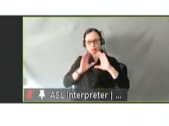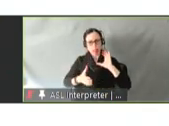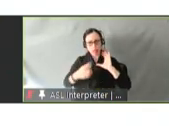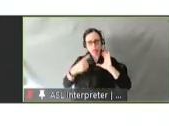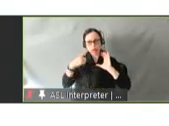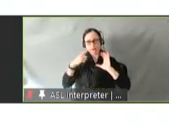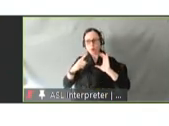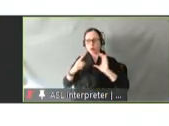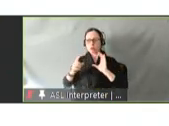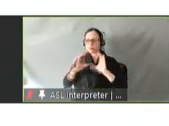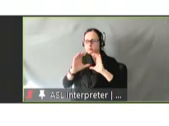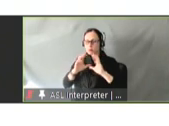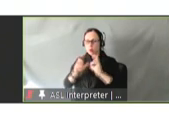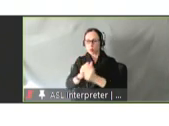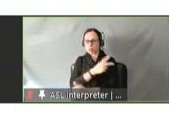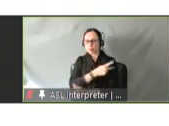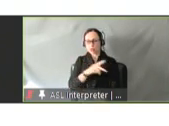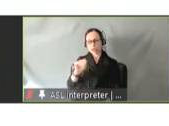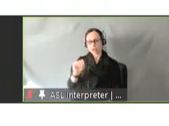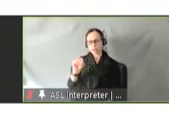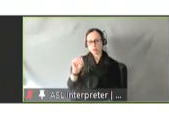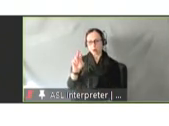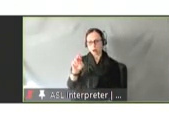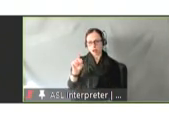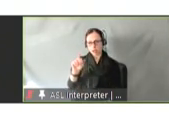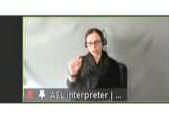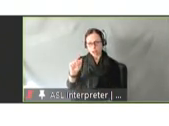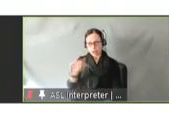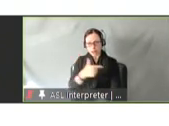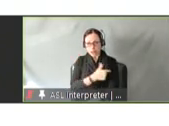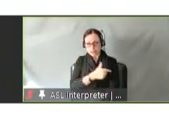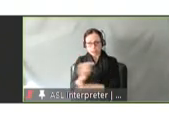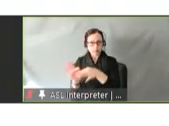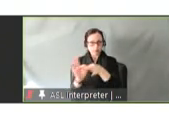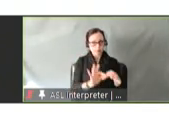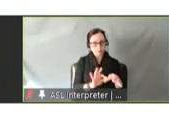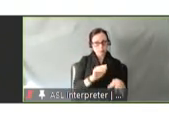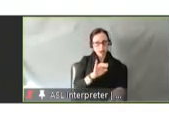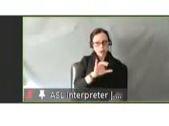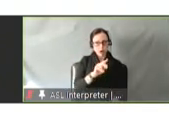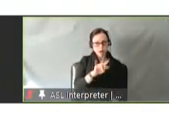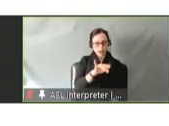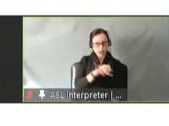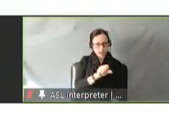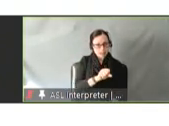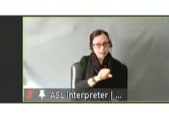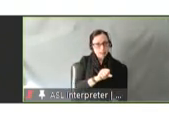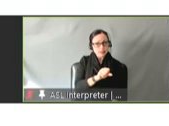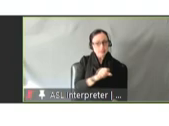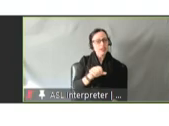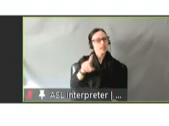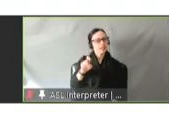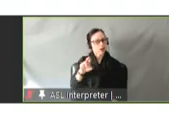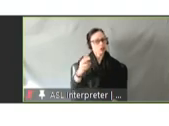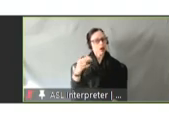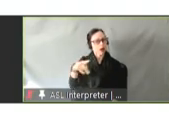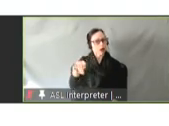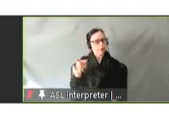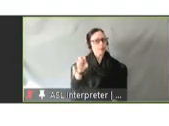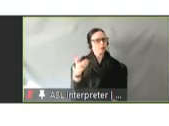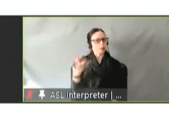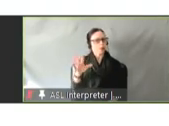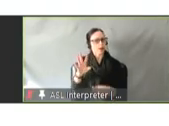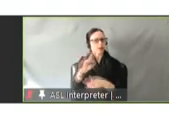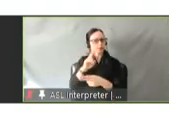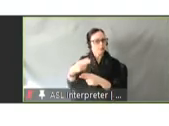So mRNA vaccines, you know, may be associated with myocarditis, as Dr. Hopkins presented, but they can also